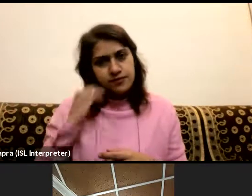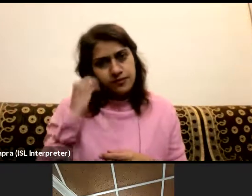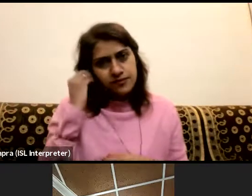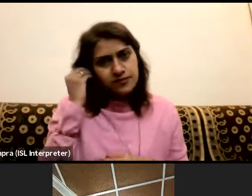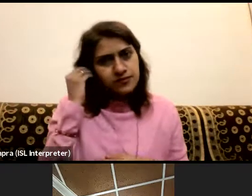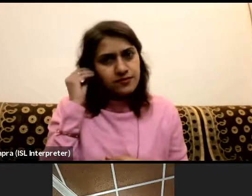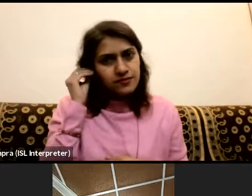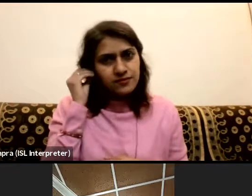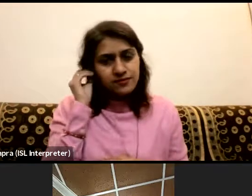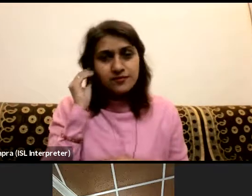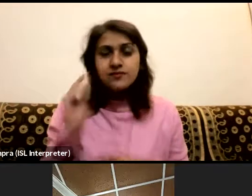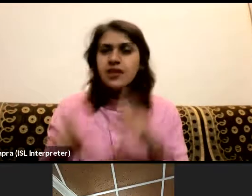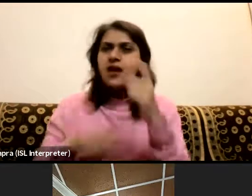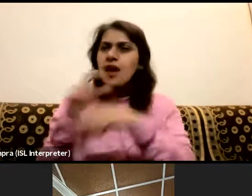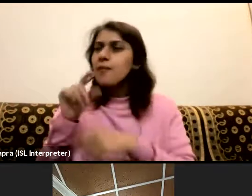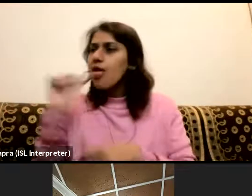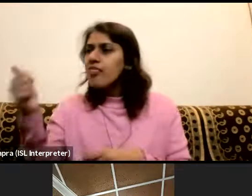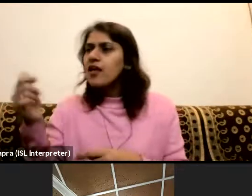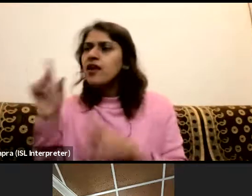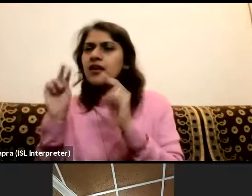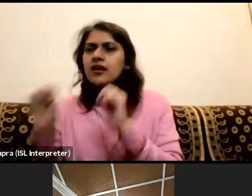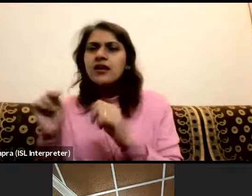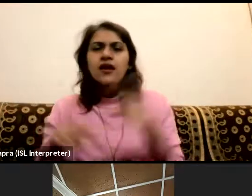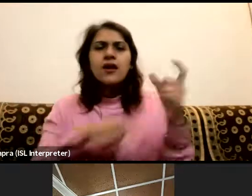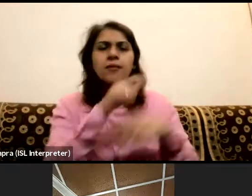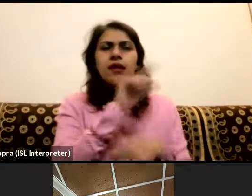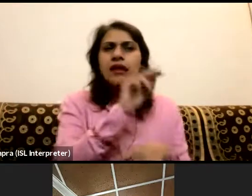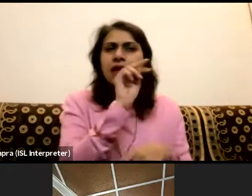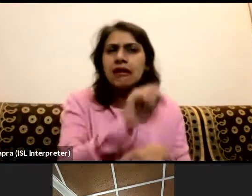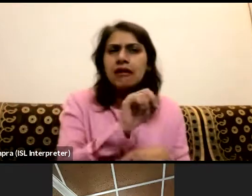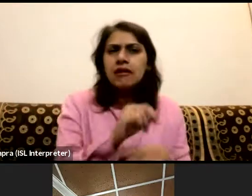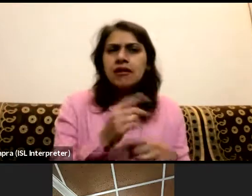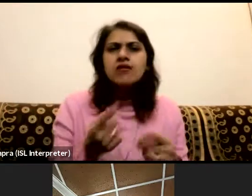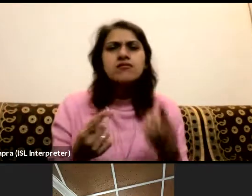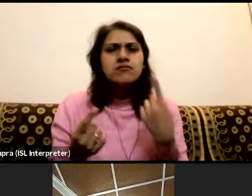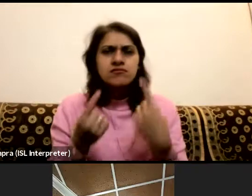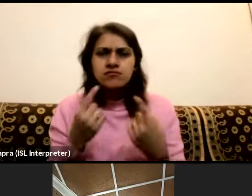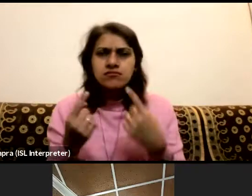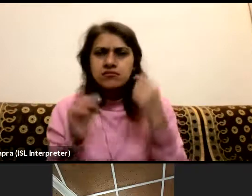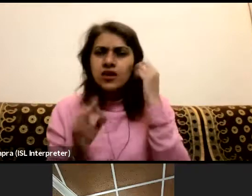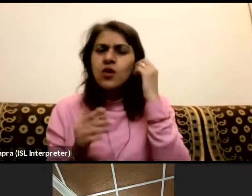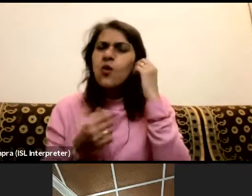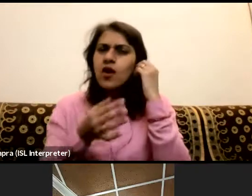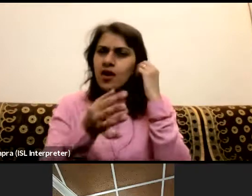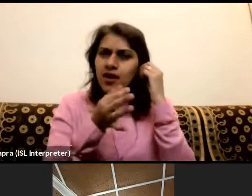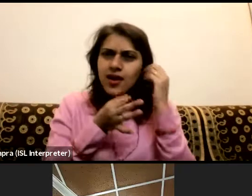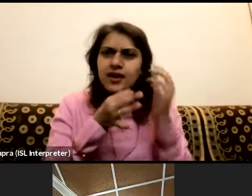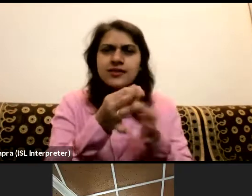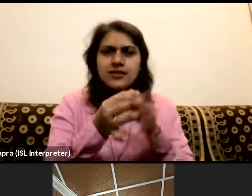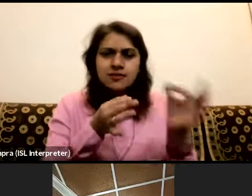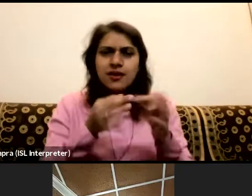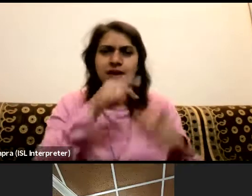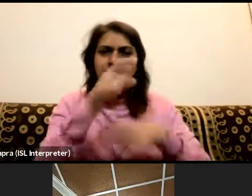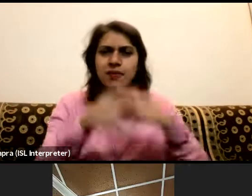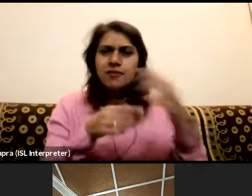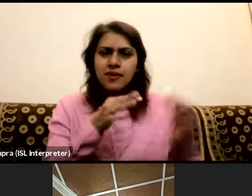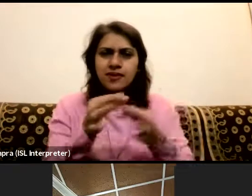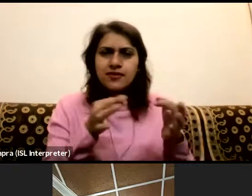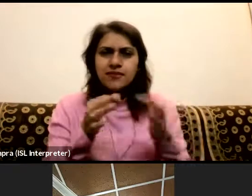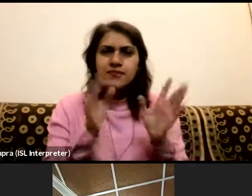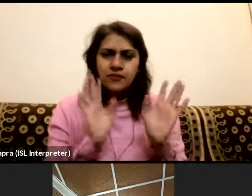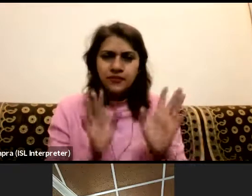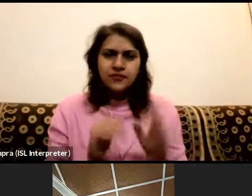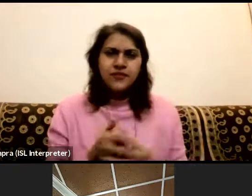What we're also trying to do is that we are trying to convince the industry that